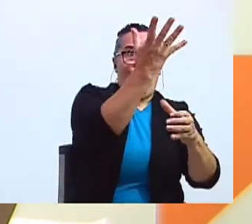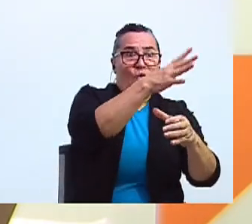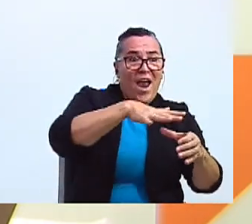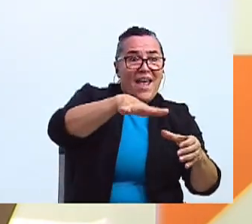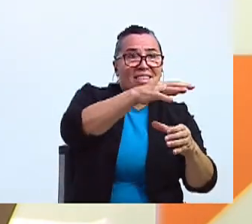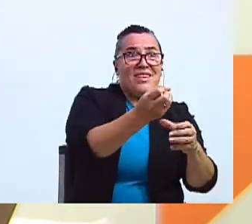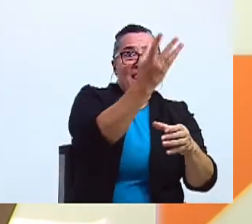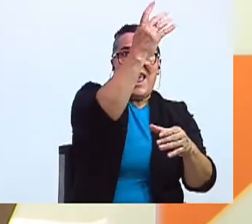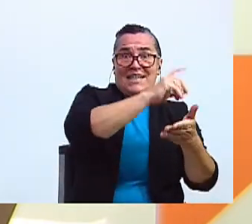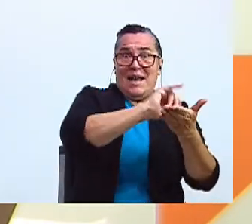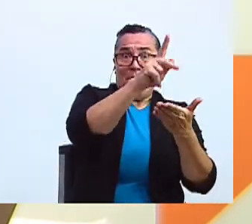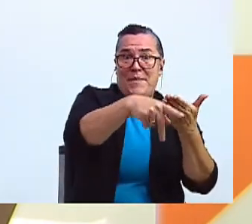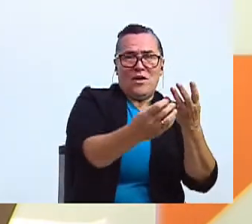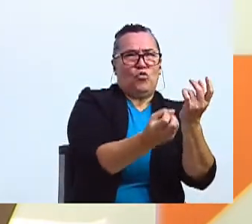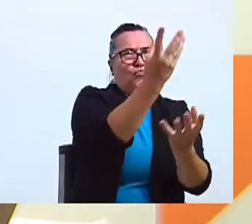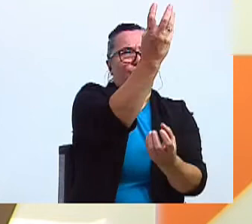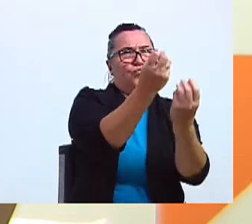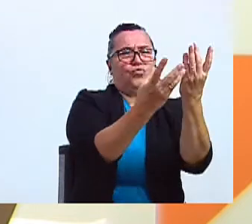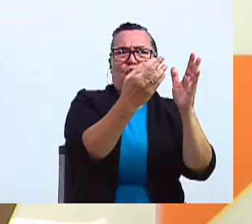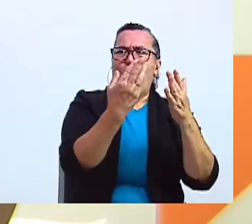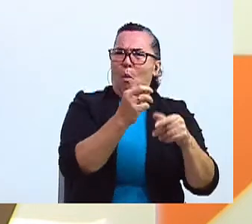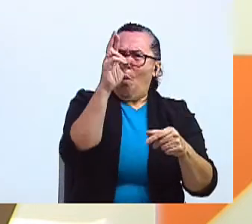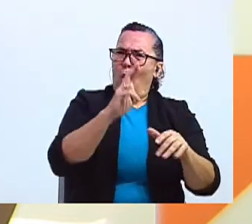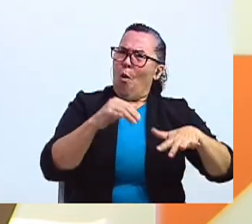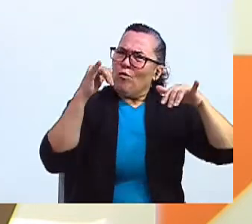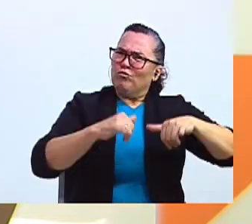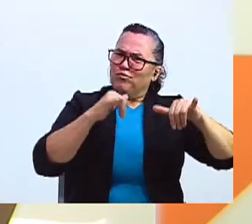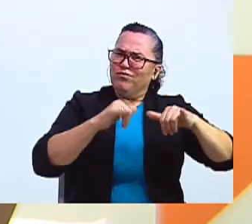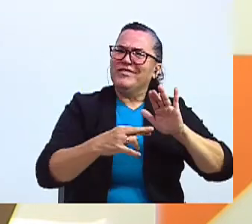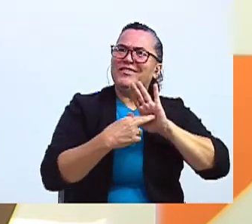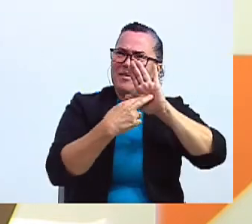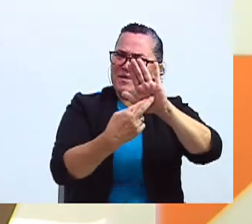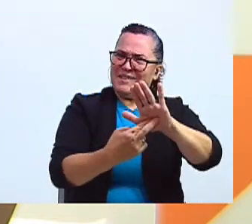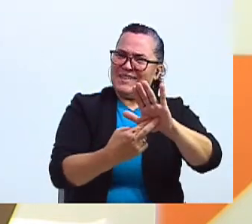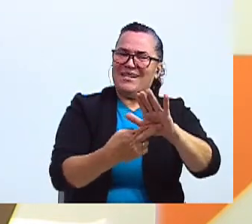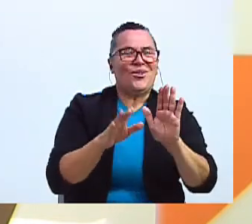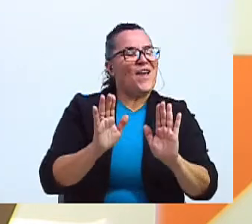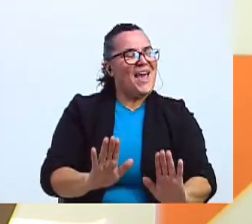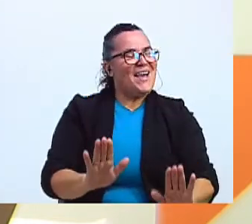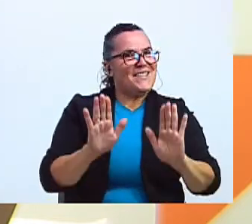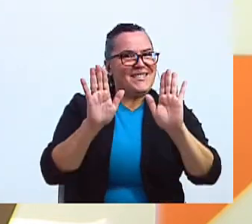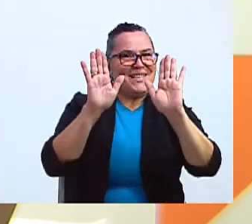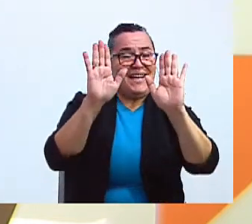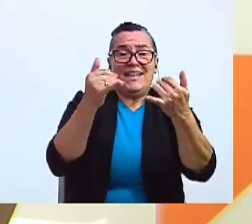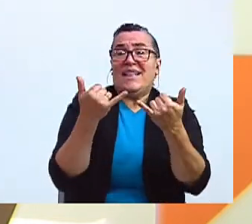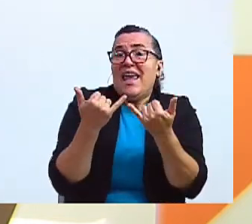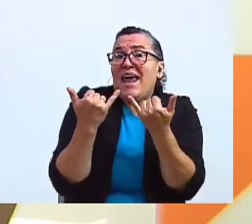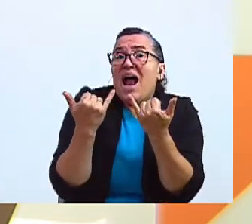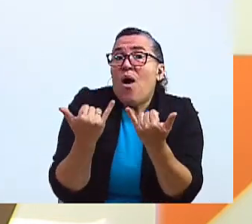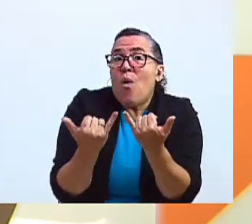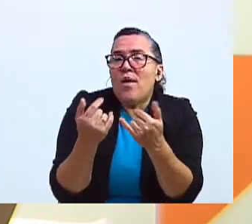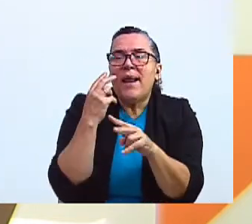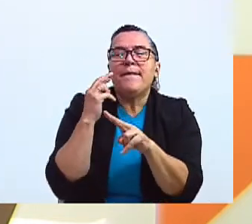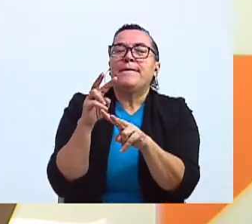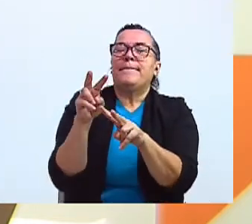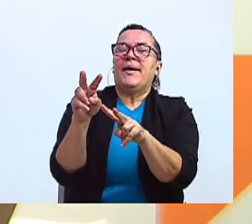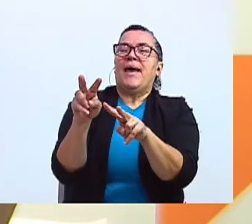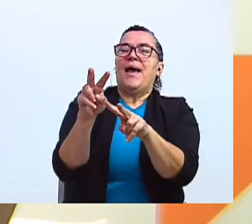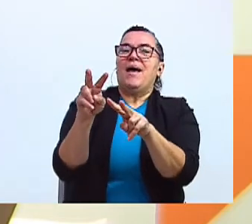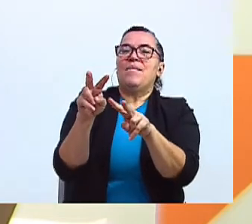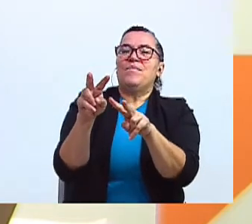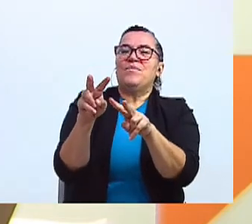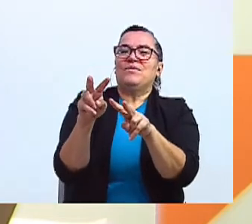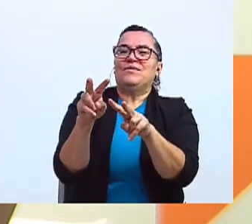okay, that represents Costa Rican people. Okay, excellent. Now, let's look and read